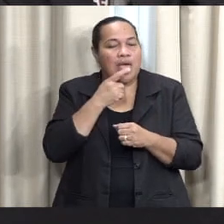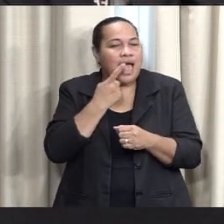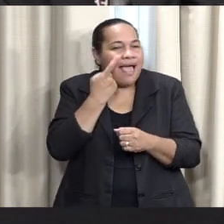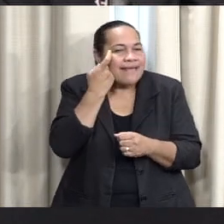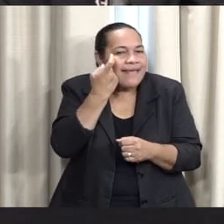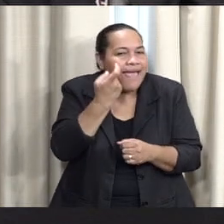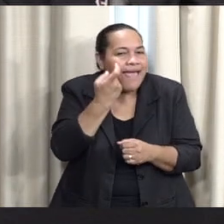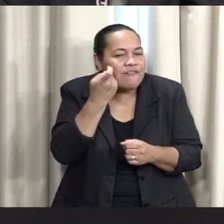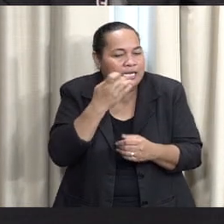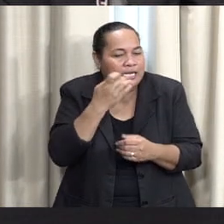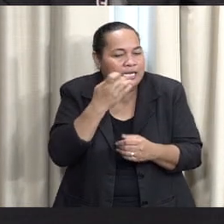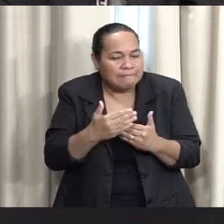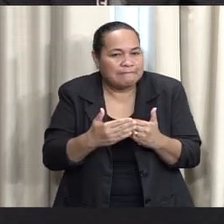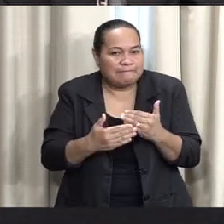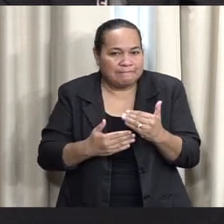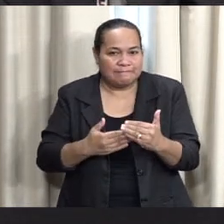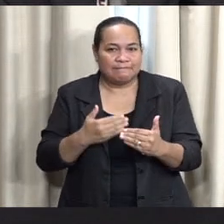carefully.